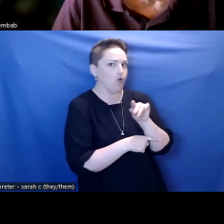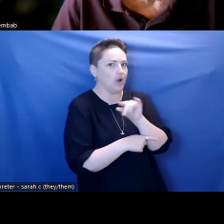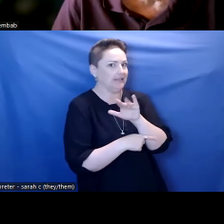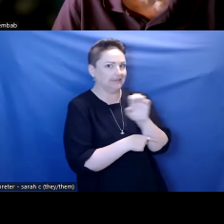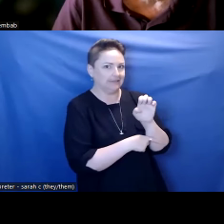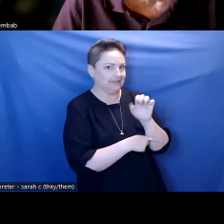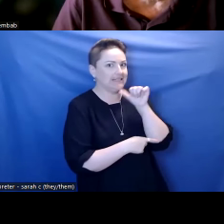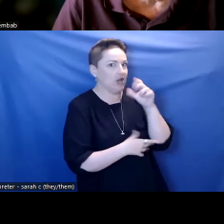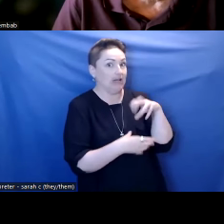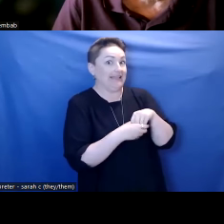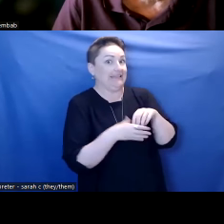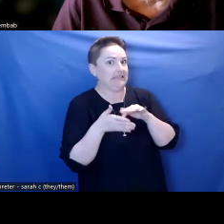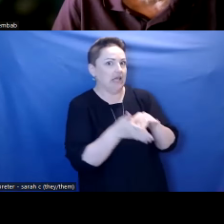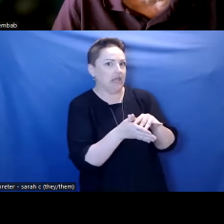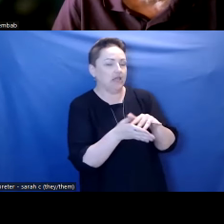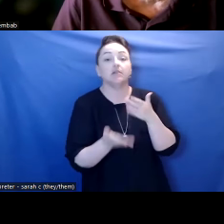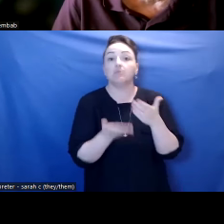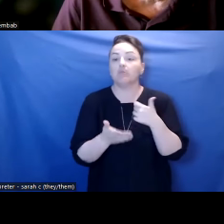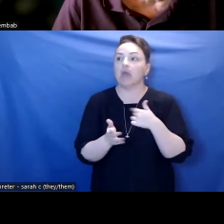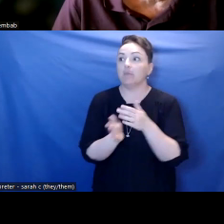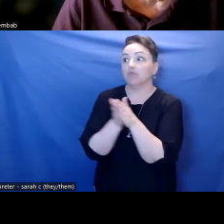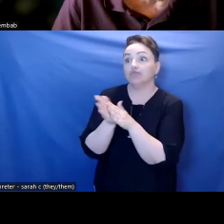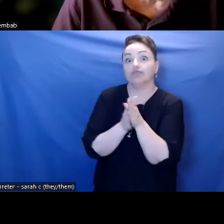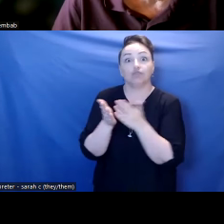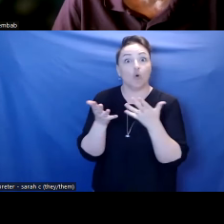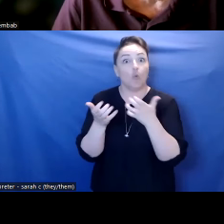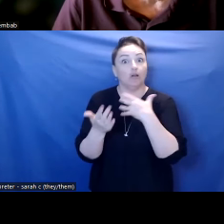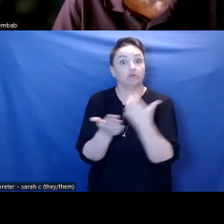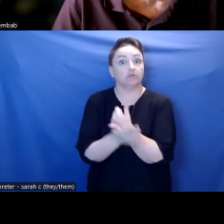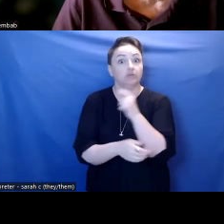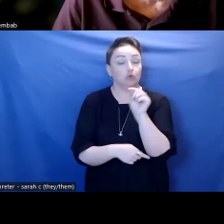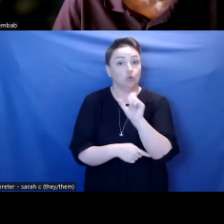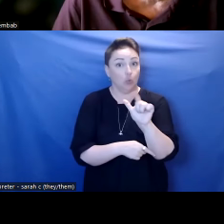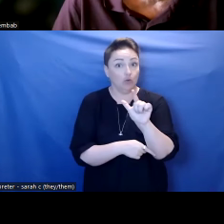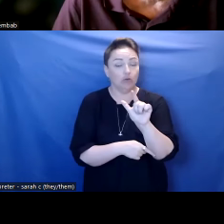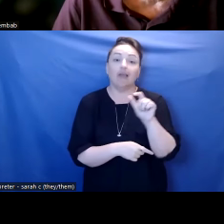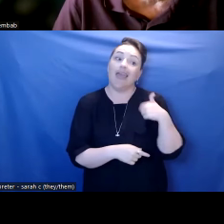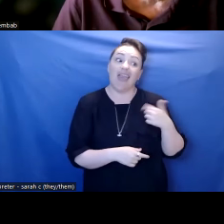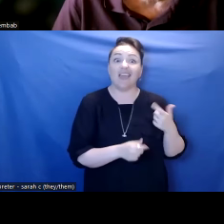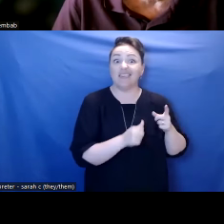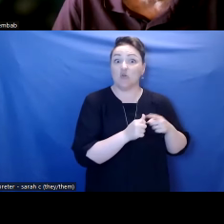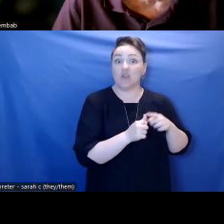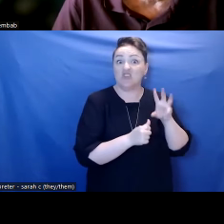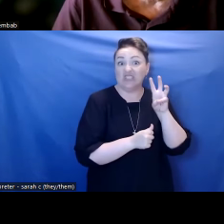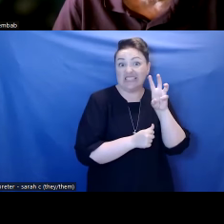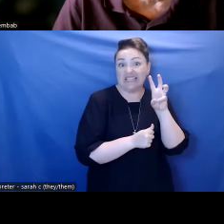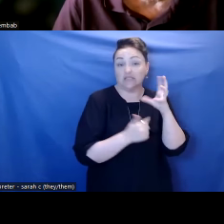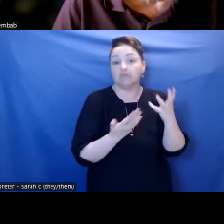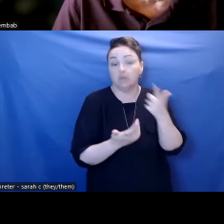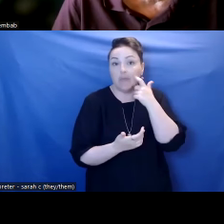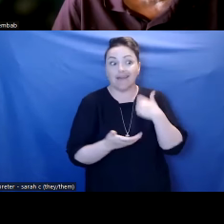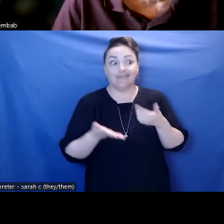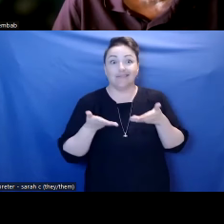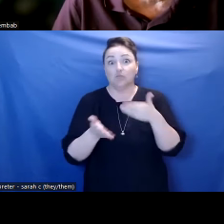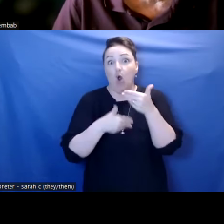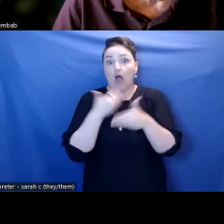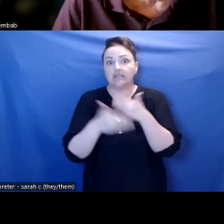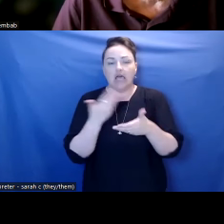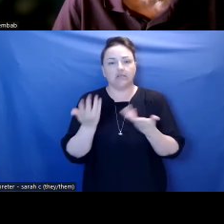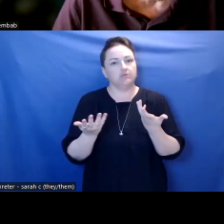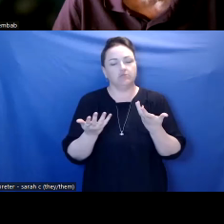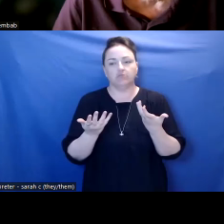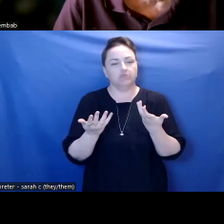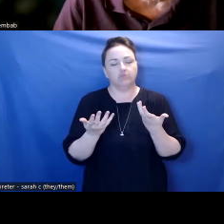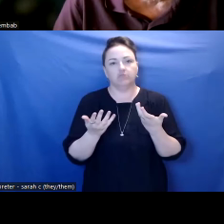be very interested in using the tool. And as well as the original 6, because look, this is a dynamic process on the ground. Things